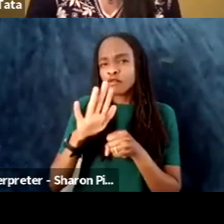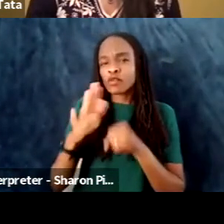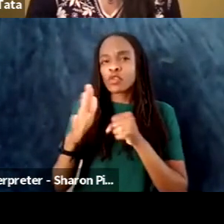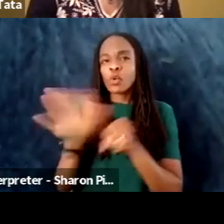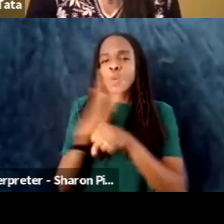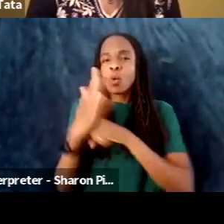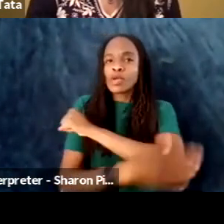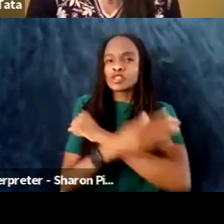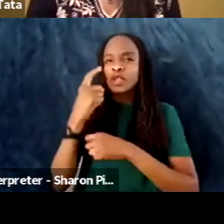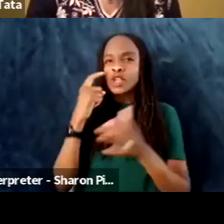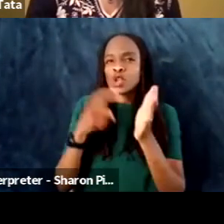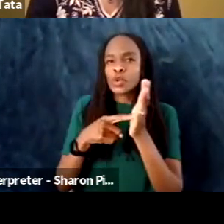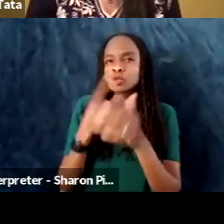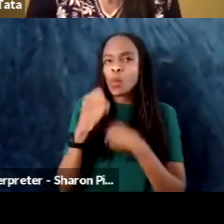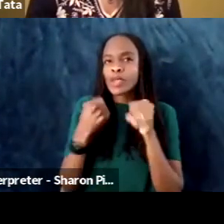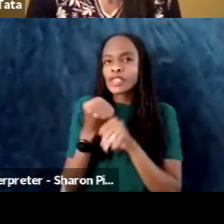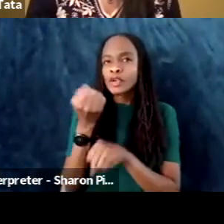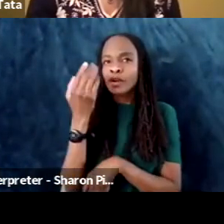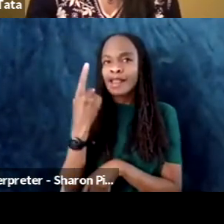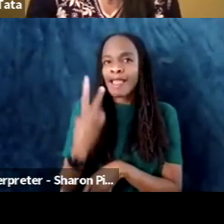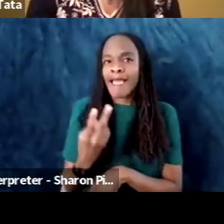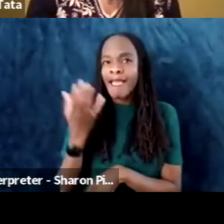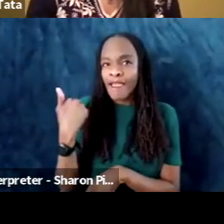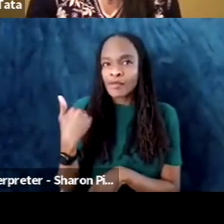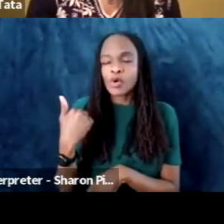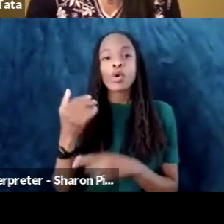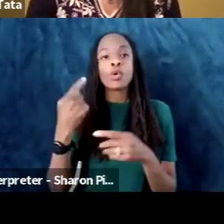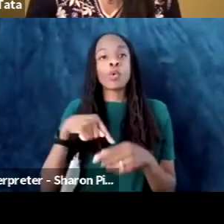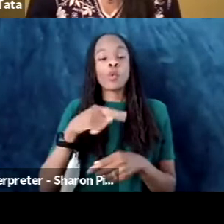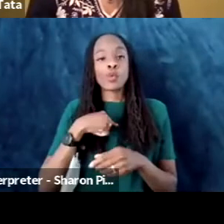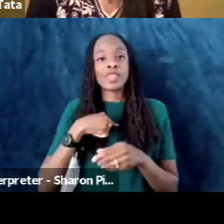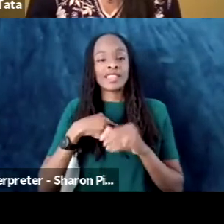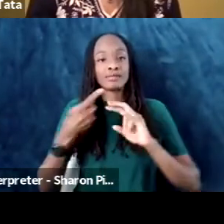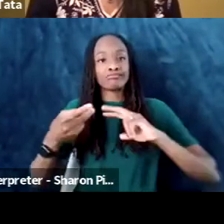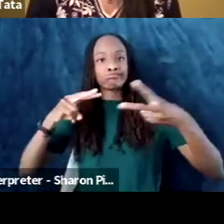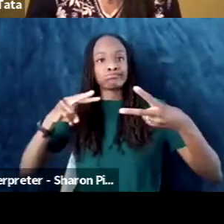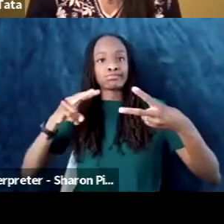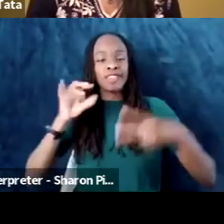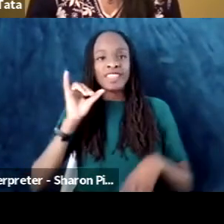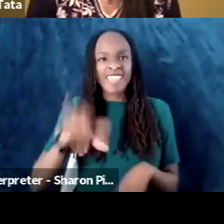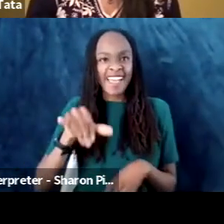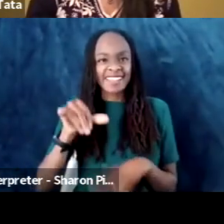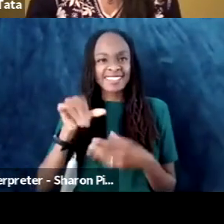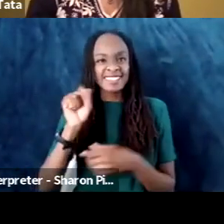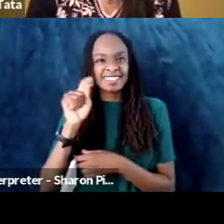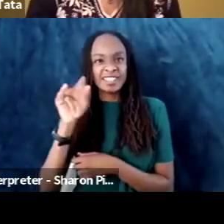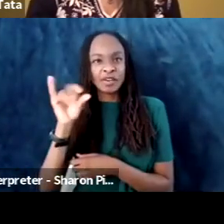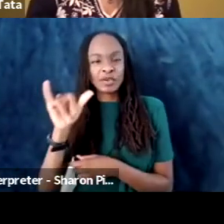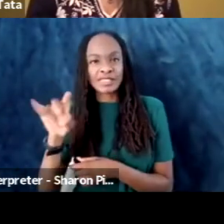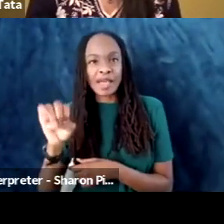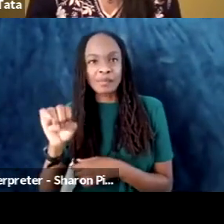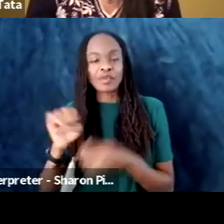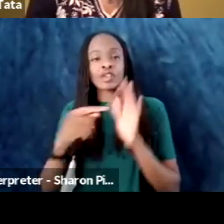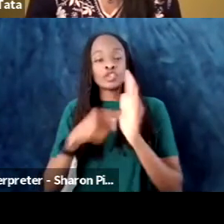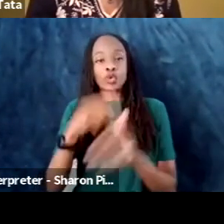half ago, we twisted that gender stereotype and we showed how 2 young girls in a small town in